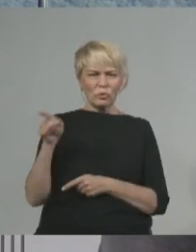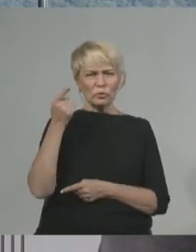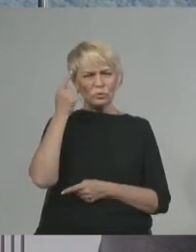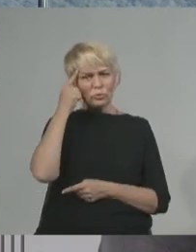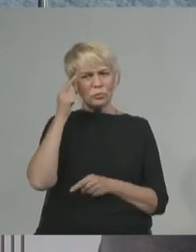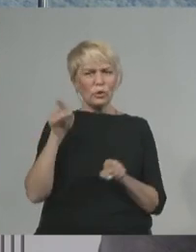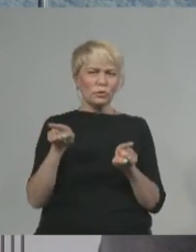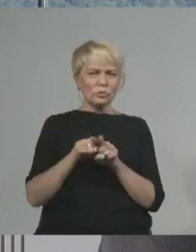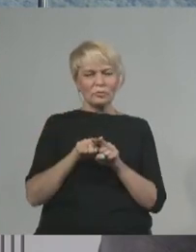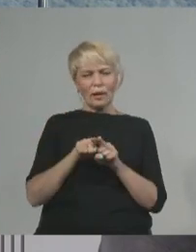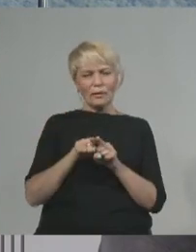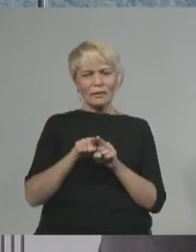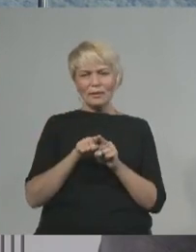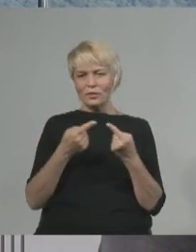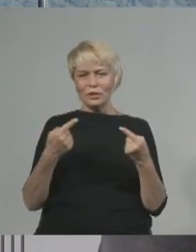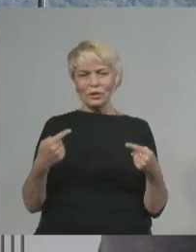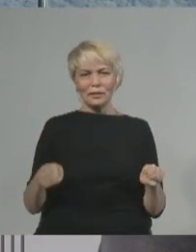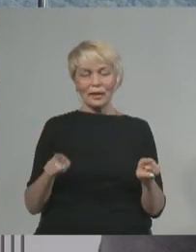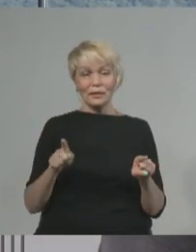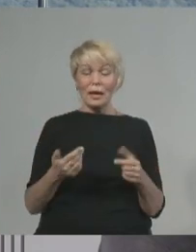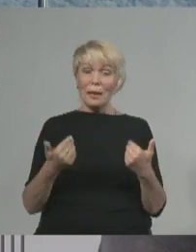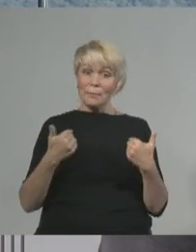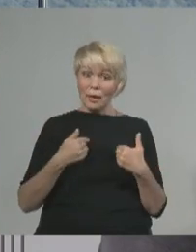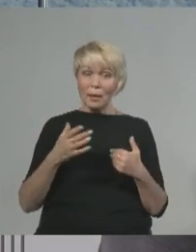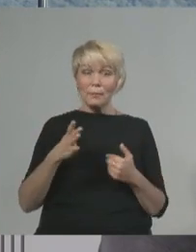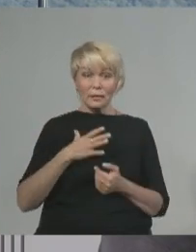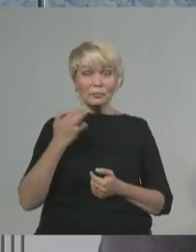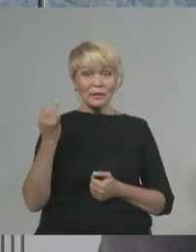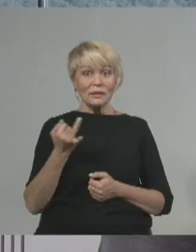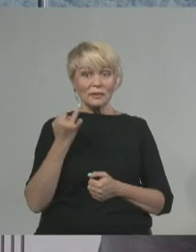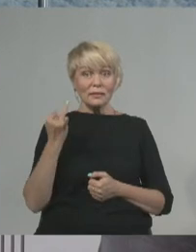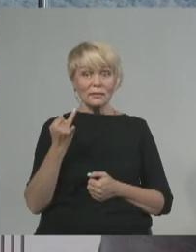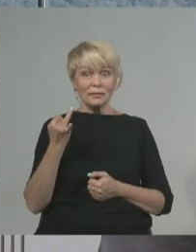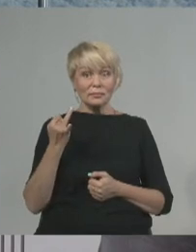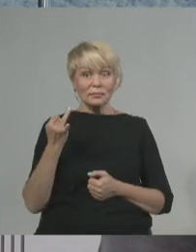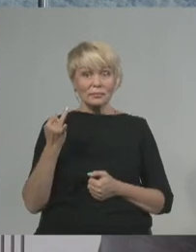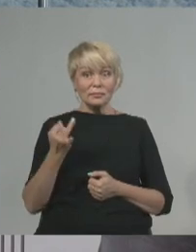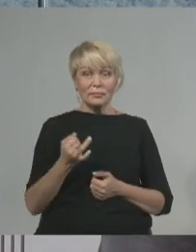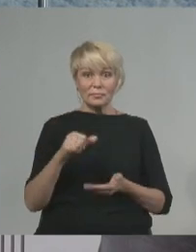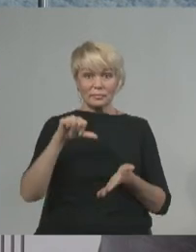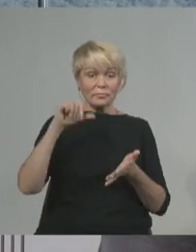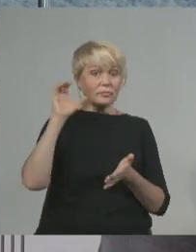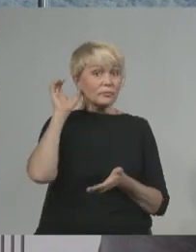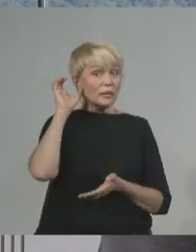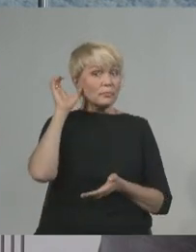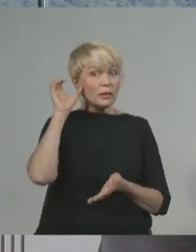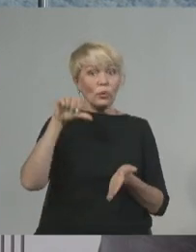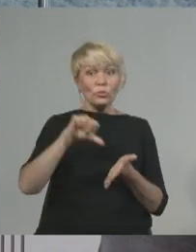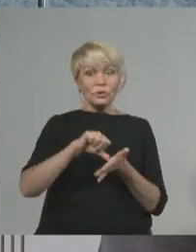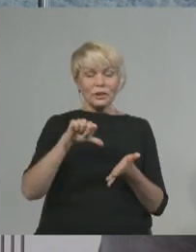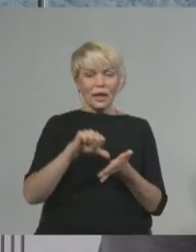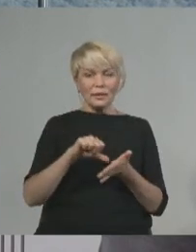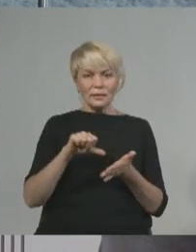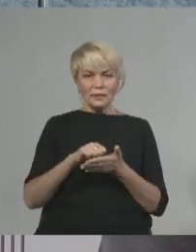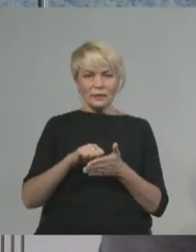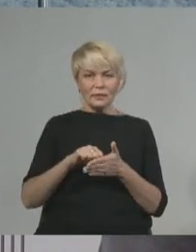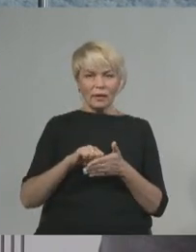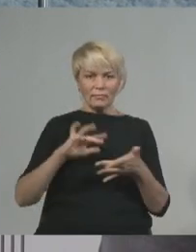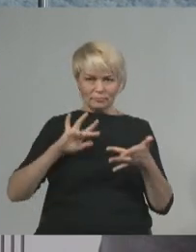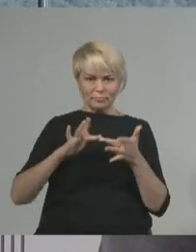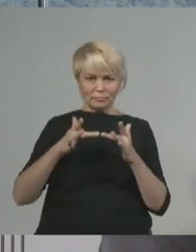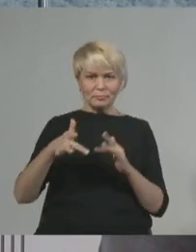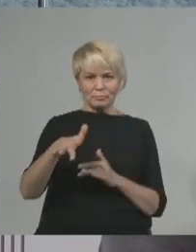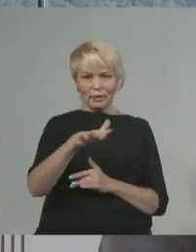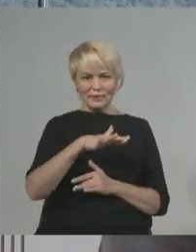and to people and when it seems like everybody thinks the same way as them and i would be very curious to hear the panelists